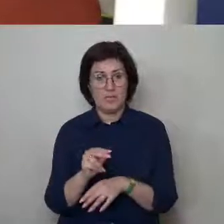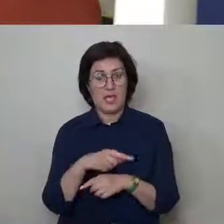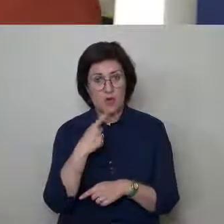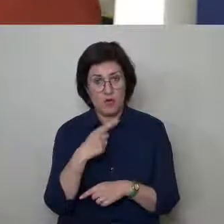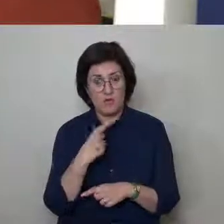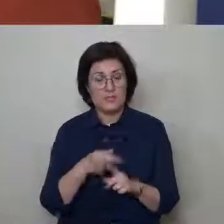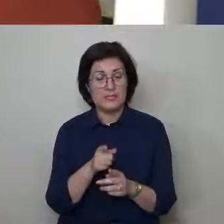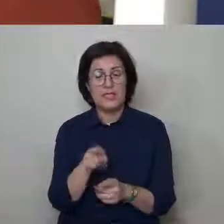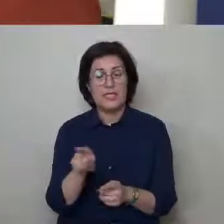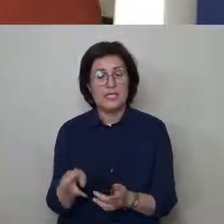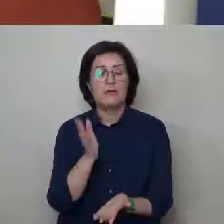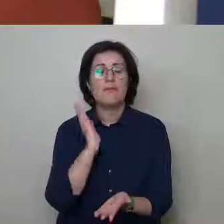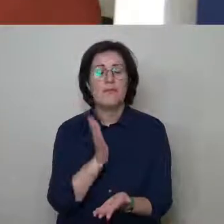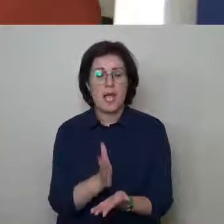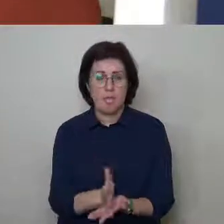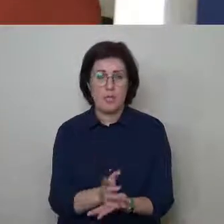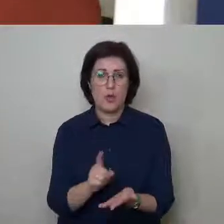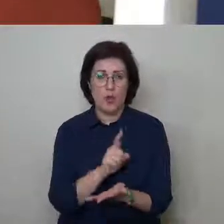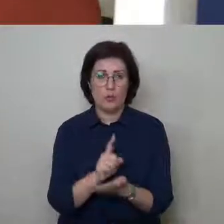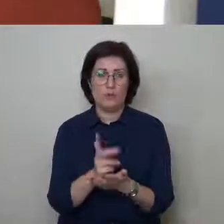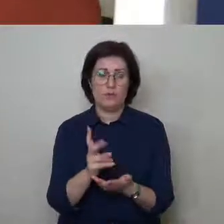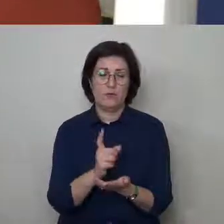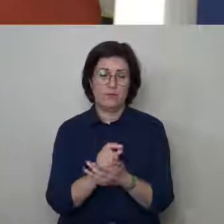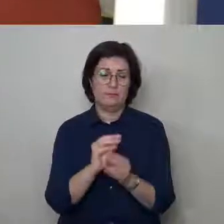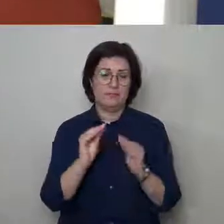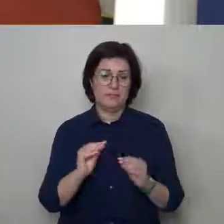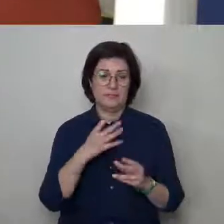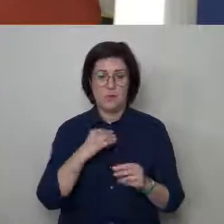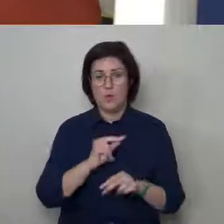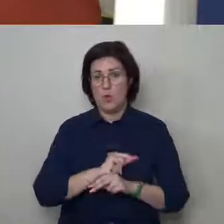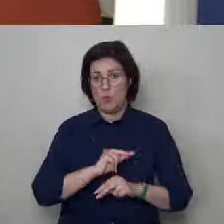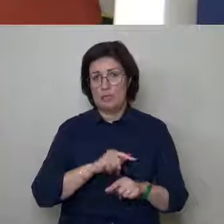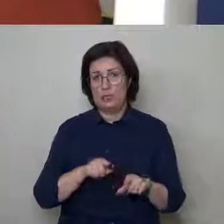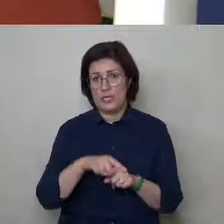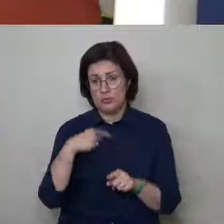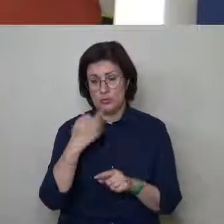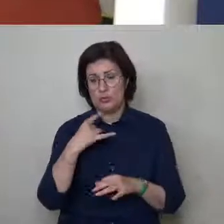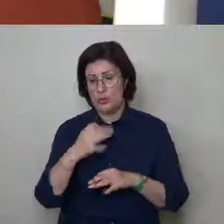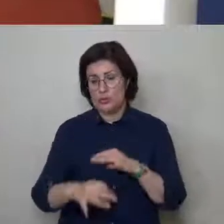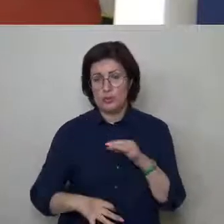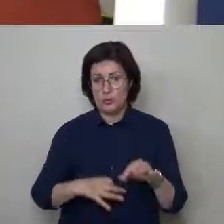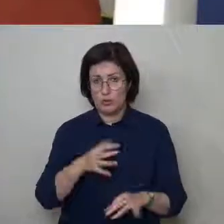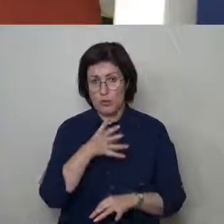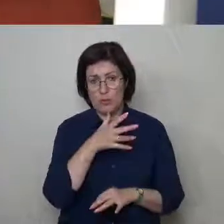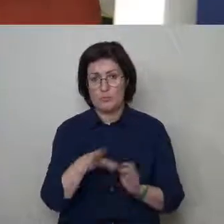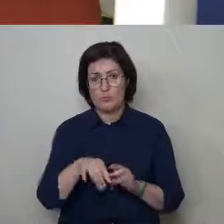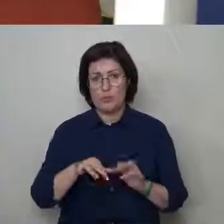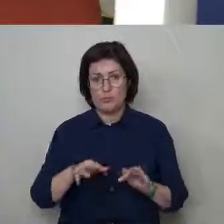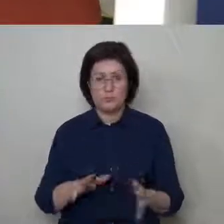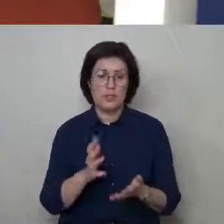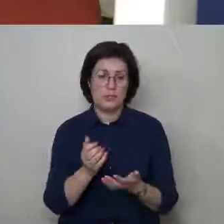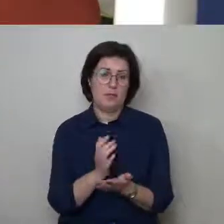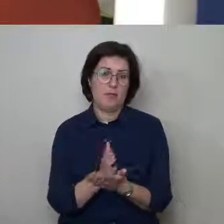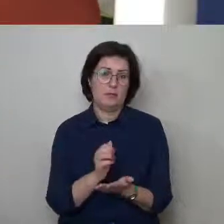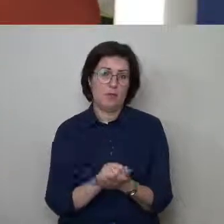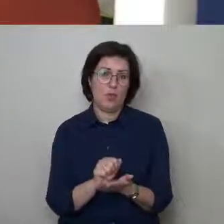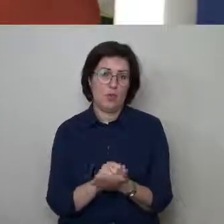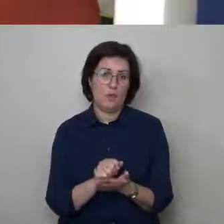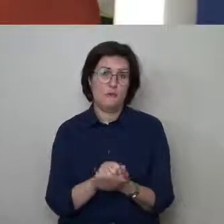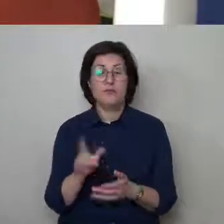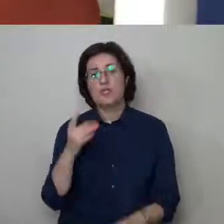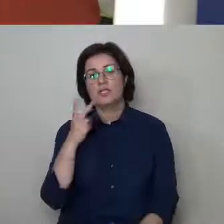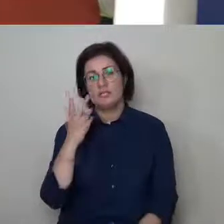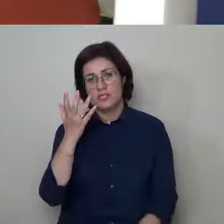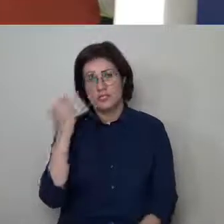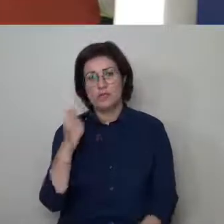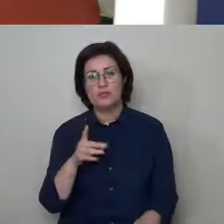as we said at the previous webinars, they have to be there. They have to organize their work in such a way that they would be able to